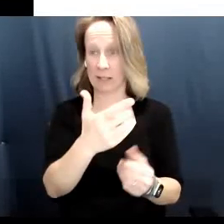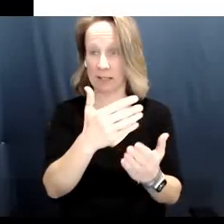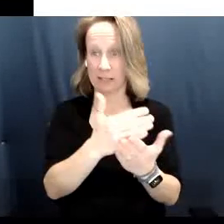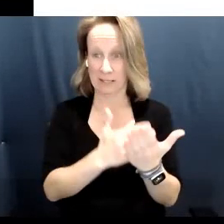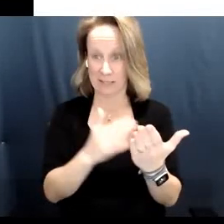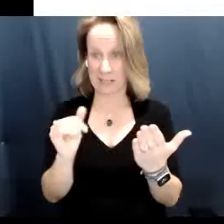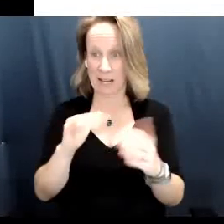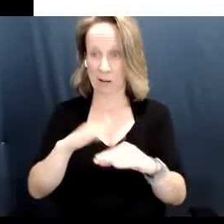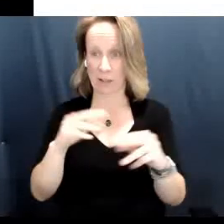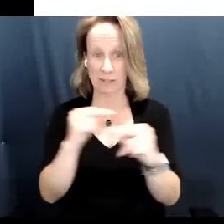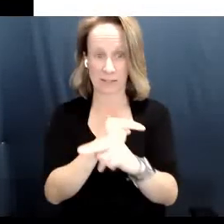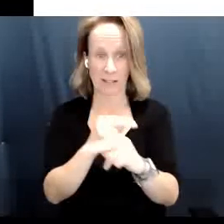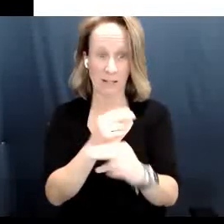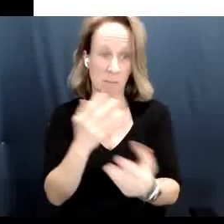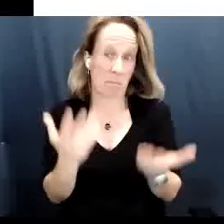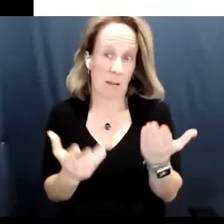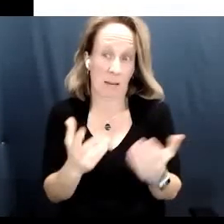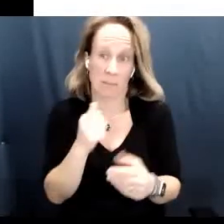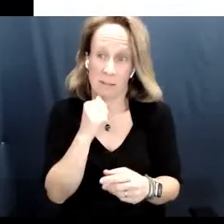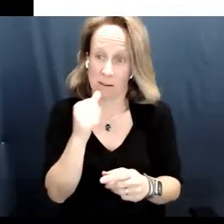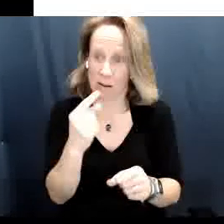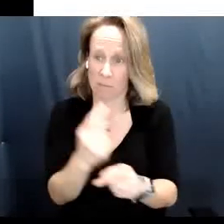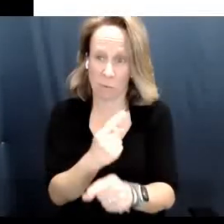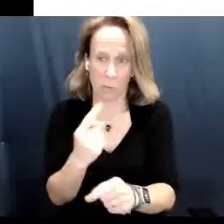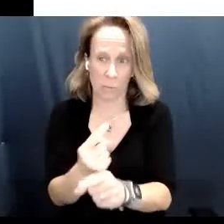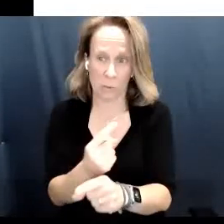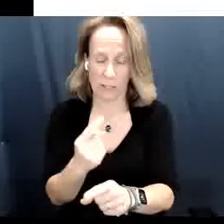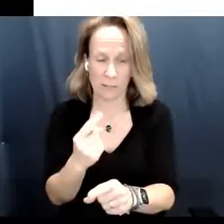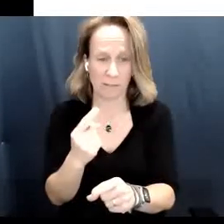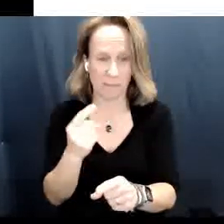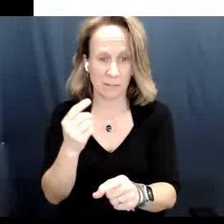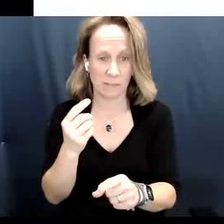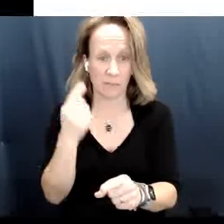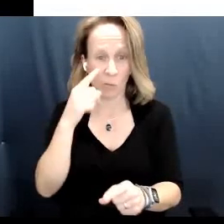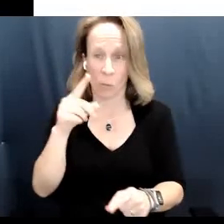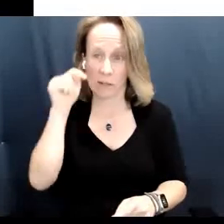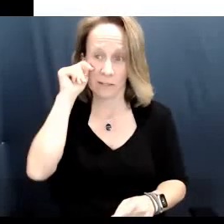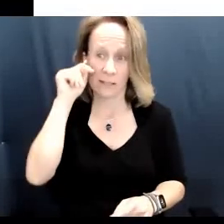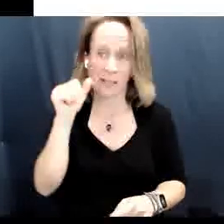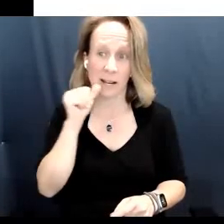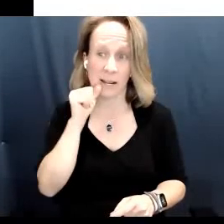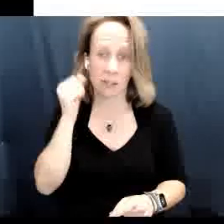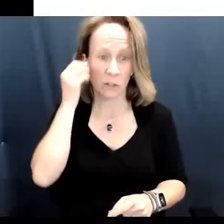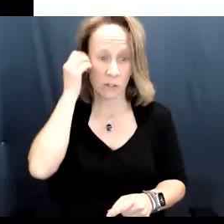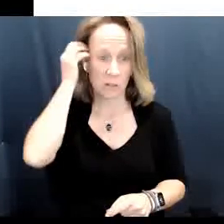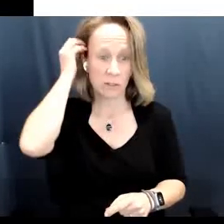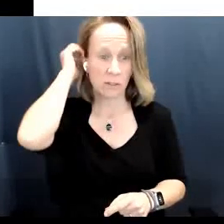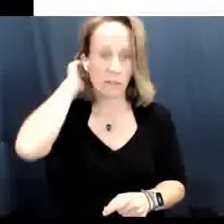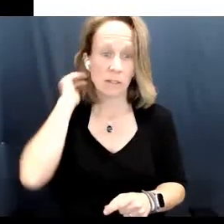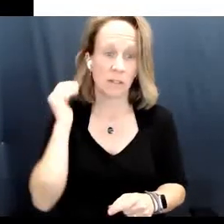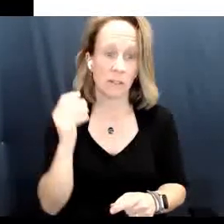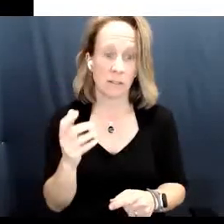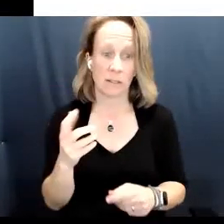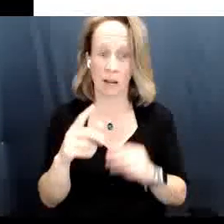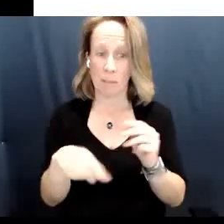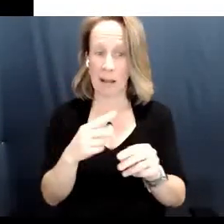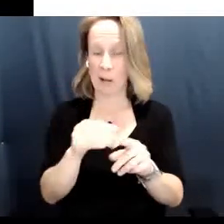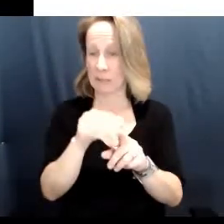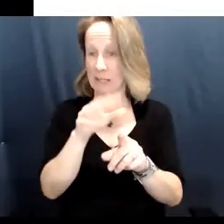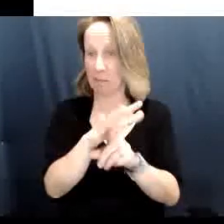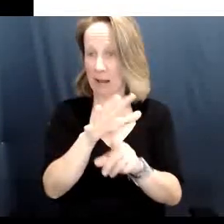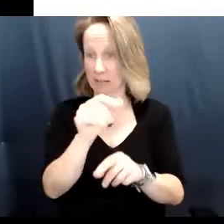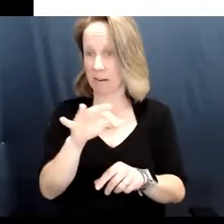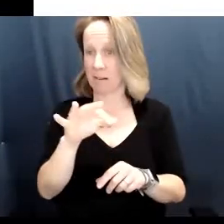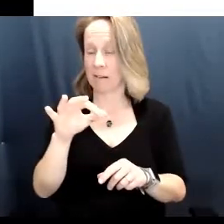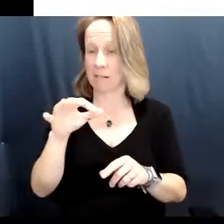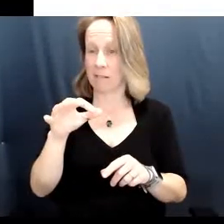it might not be appropriate to talk to teens about the impact of abuse on children or talking with